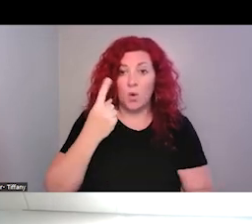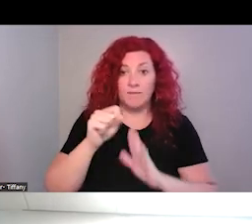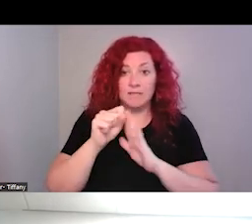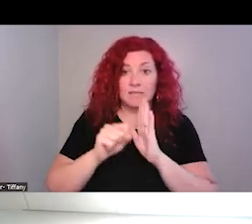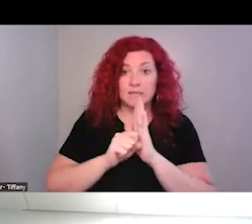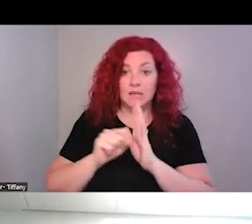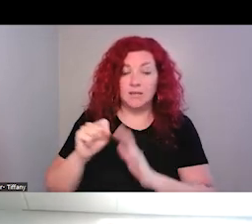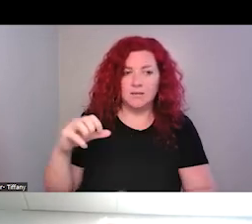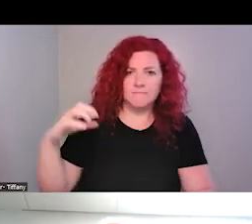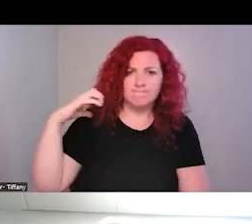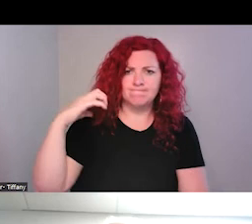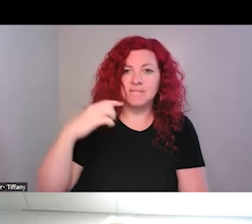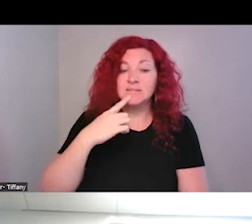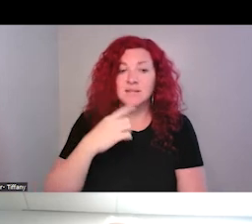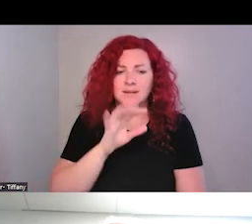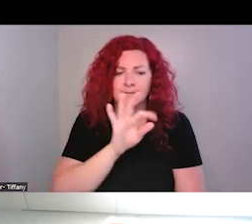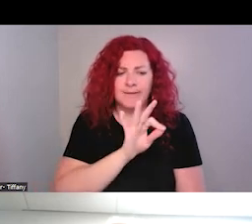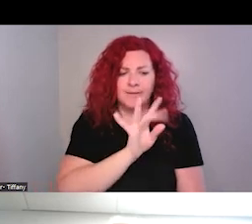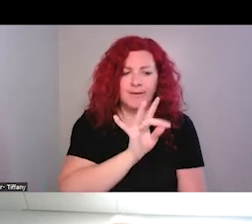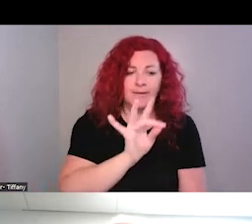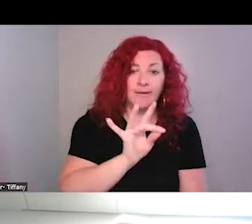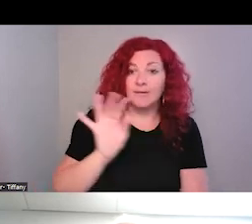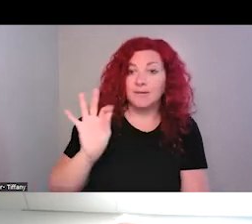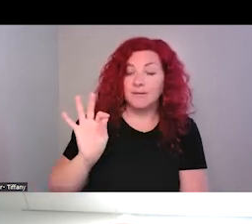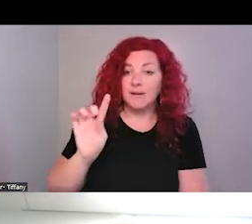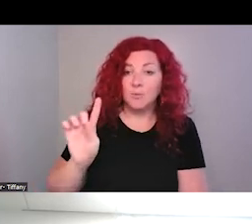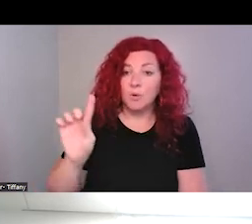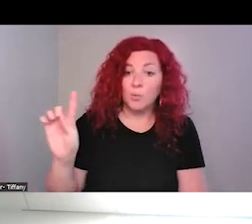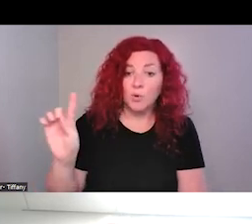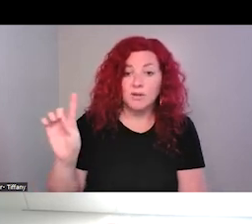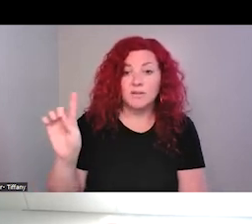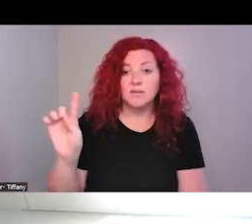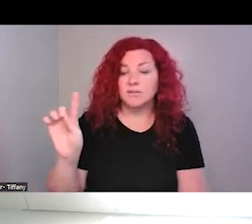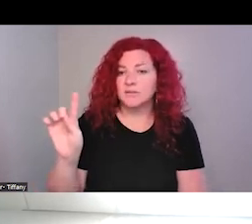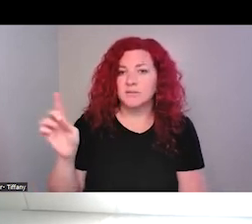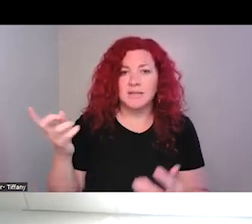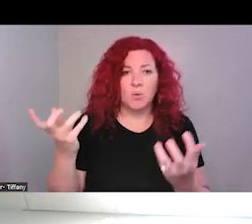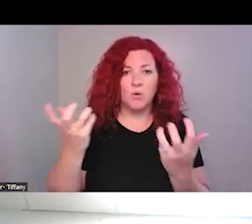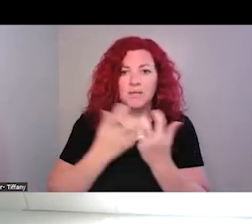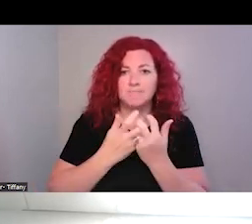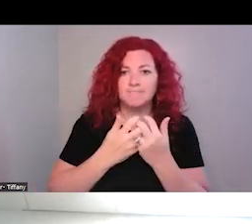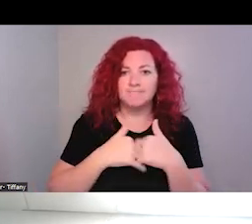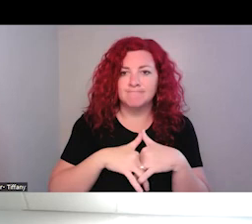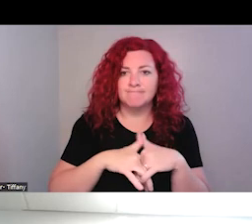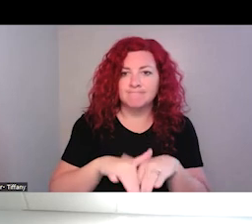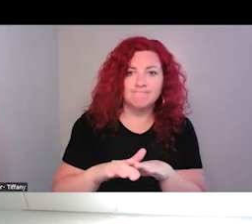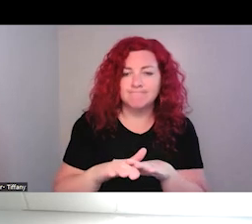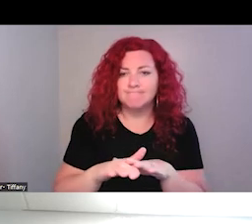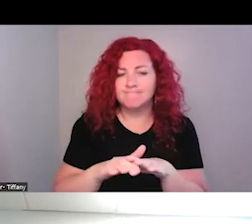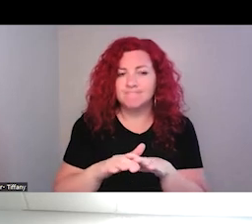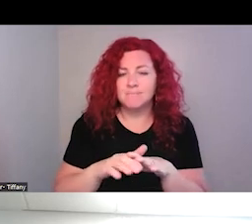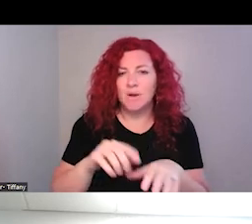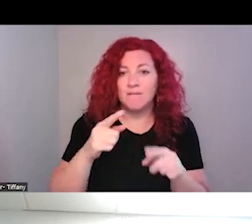that, 988 and 911 will be inextricably interwoven in the public's